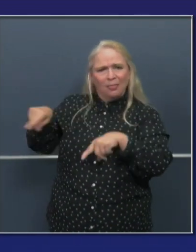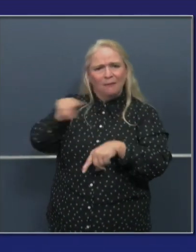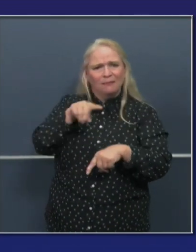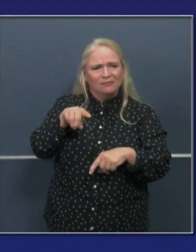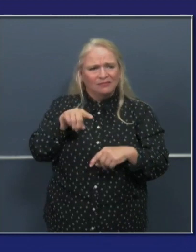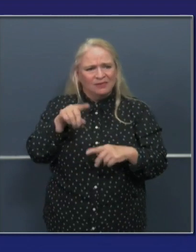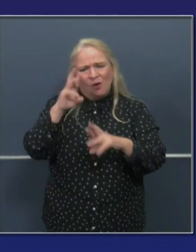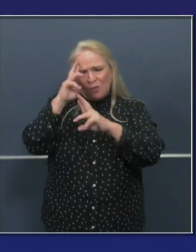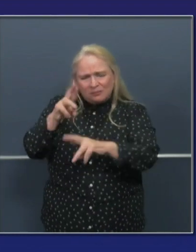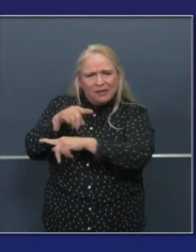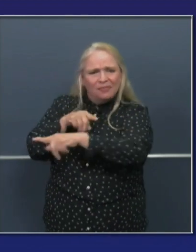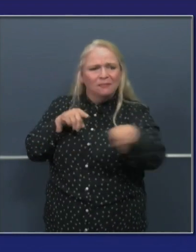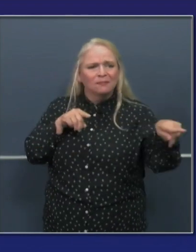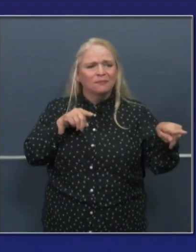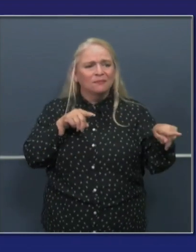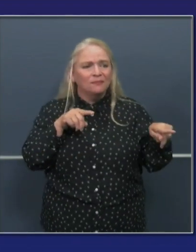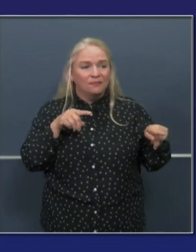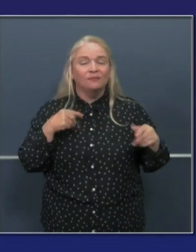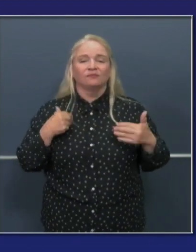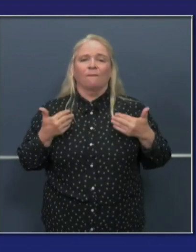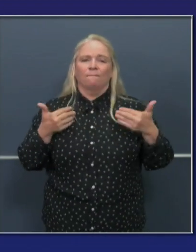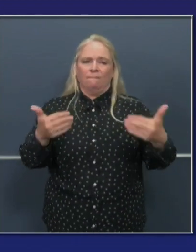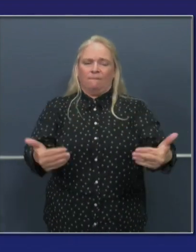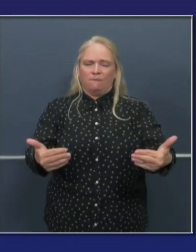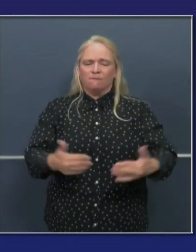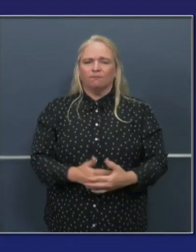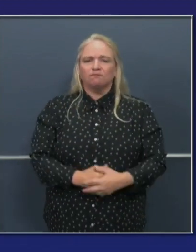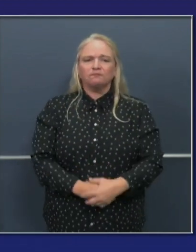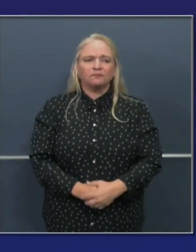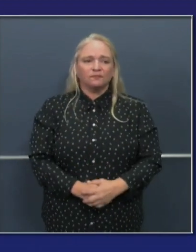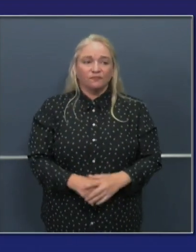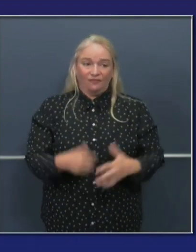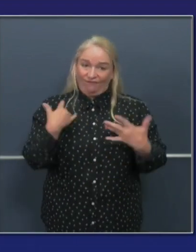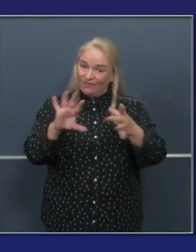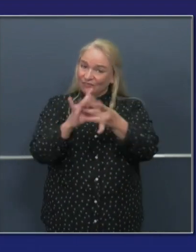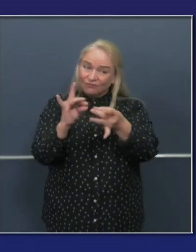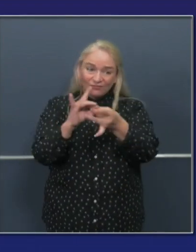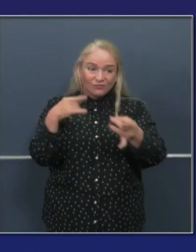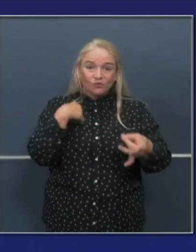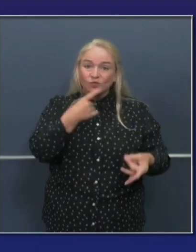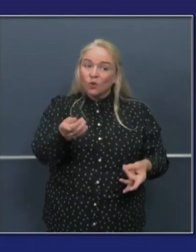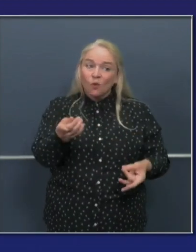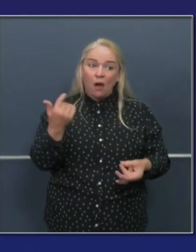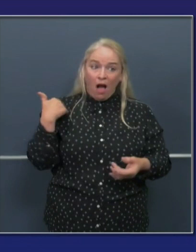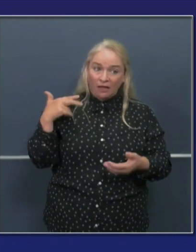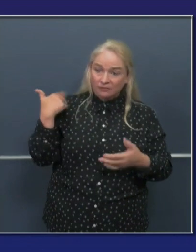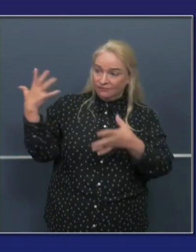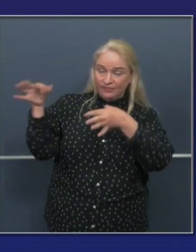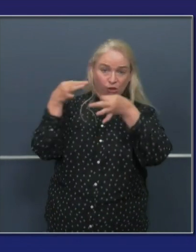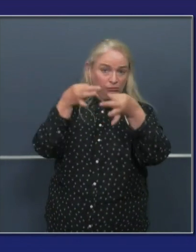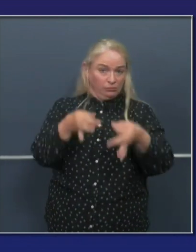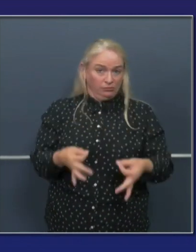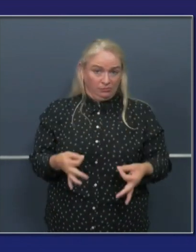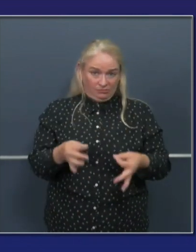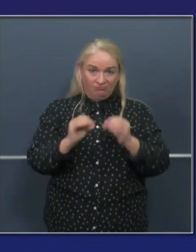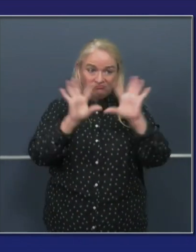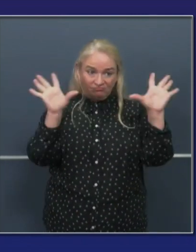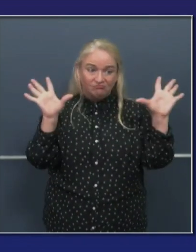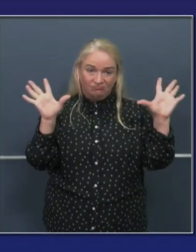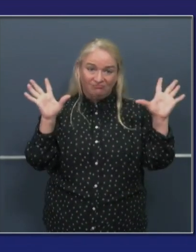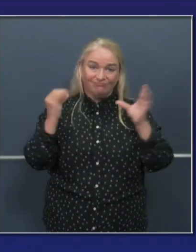forward. As we do move forward, we've said the hospitalizations are increasing. You heard a statistic that represented from yesterday.